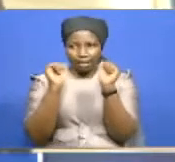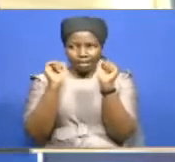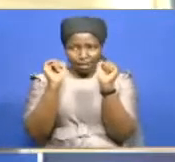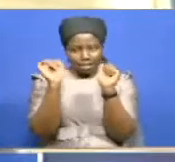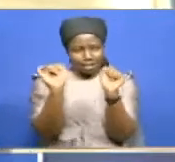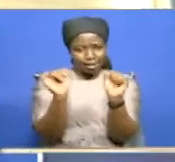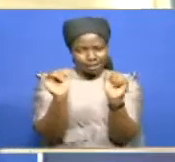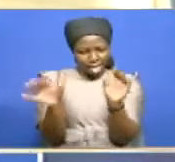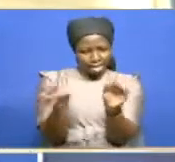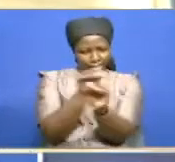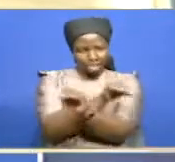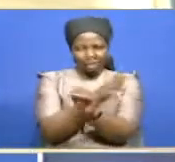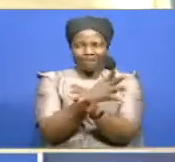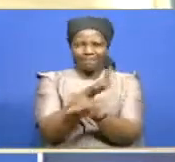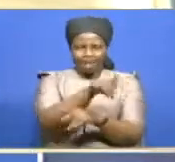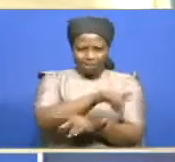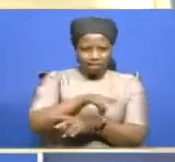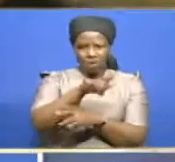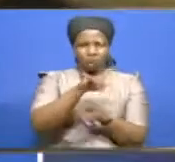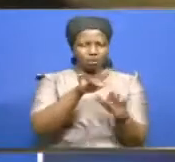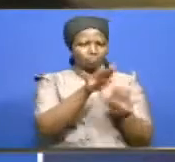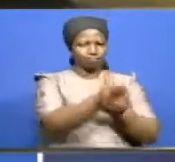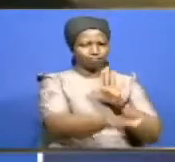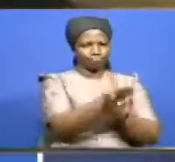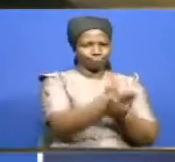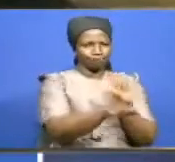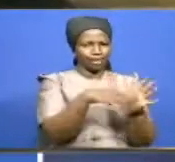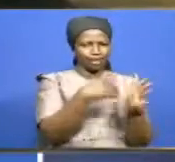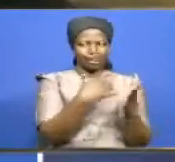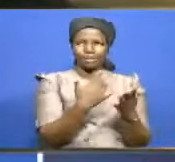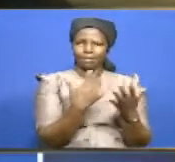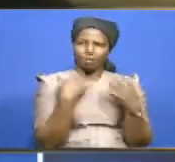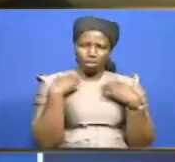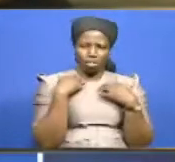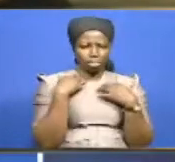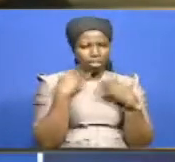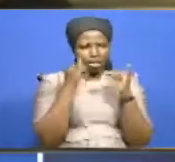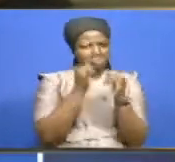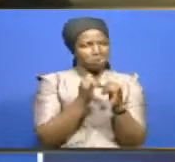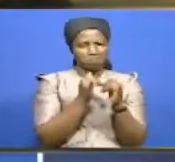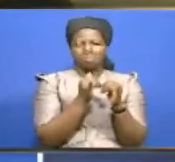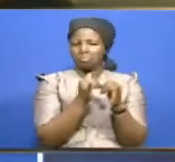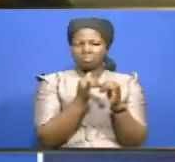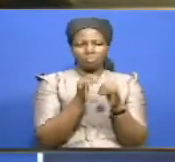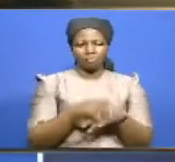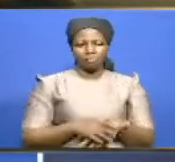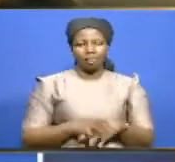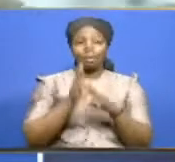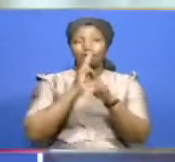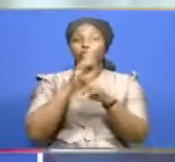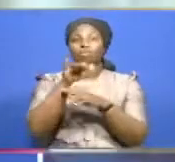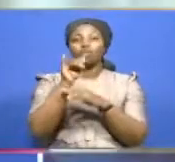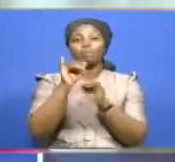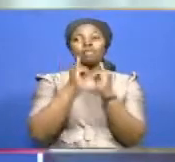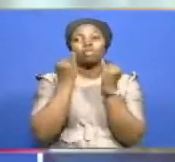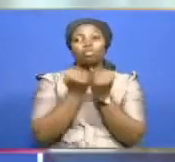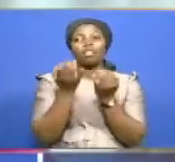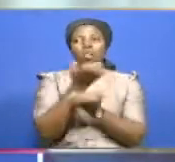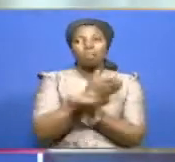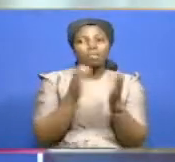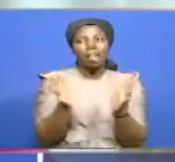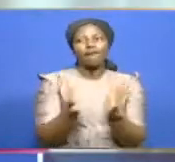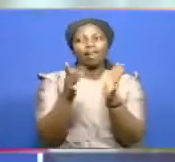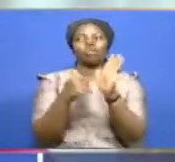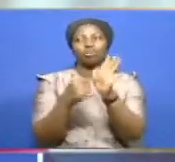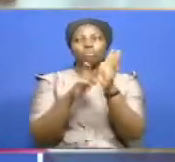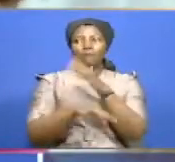local textile manufacturing or new clothes for that matter. Despite this, the report by the Institute of Economic Affairs indicates that there are new